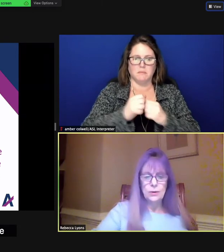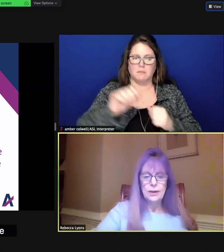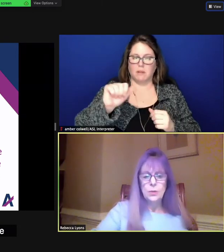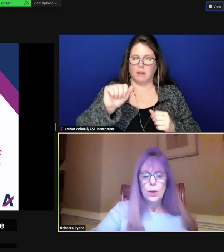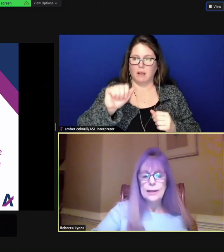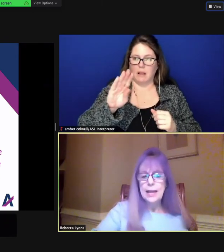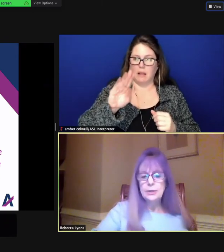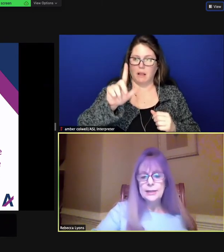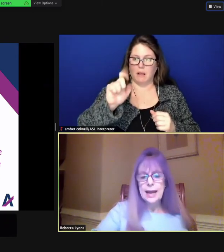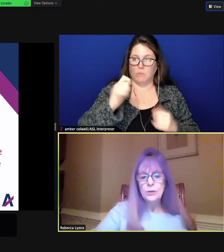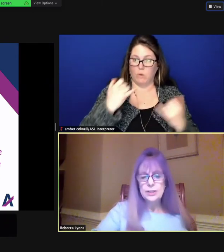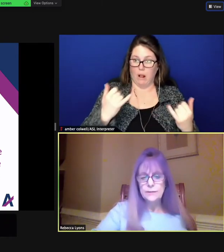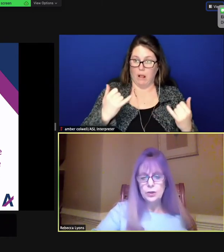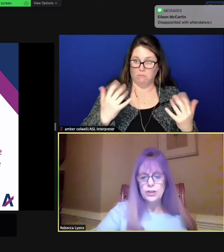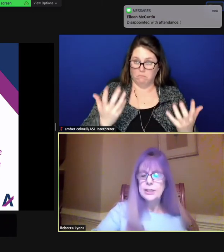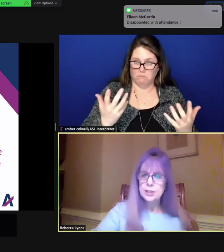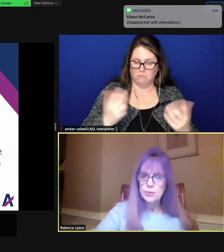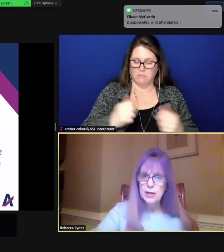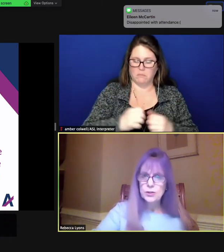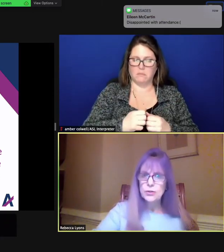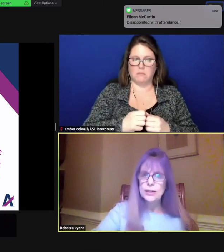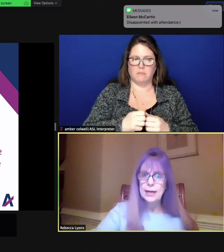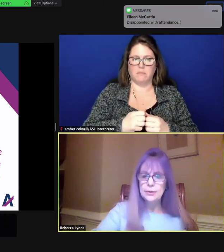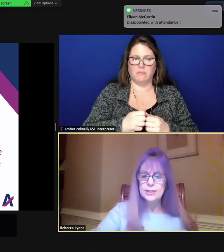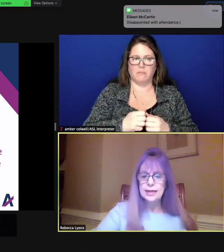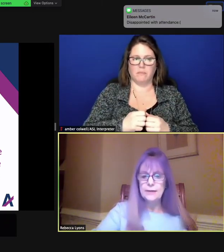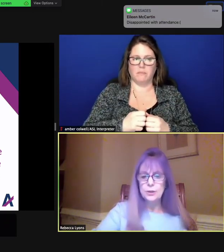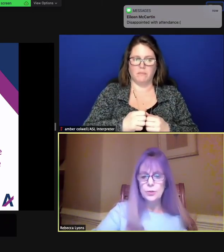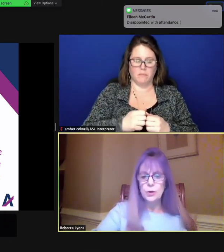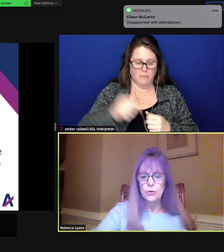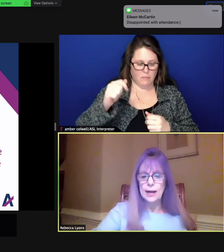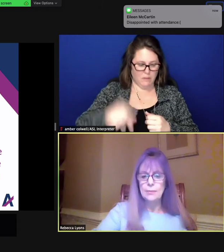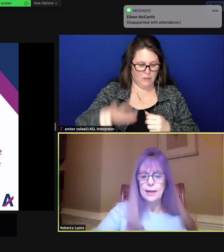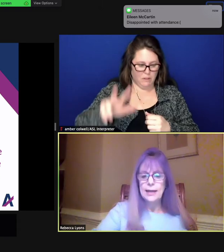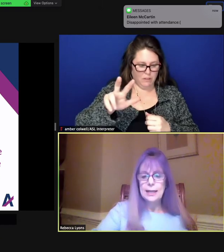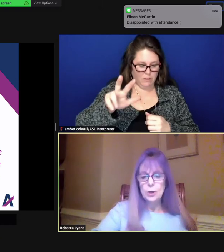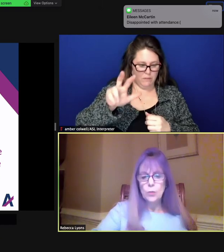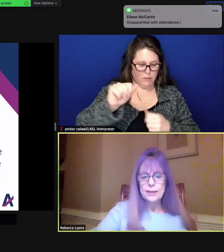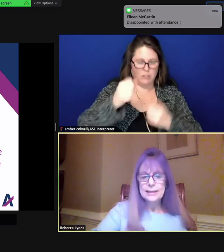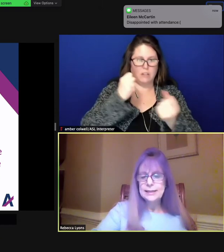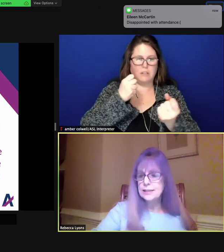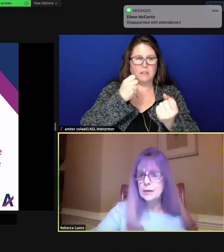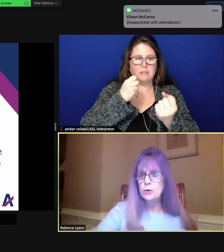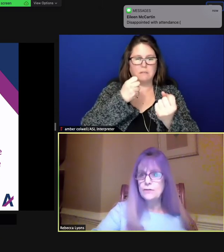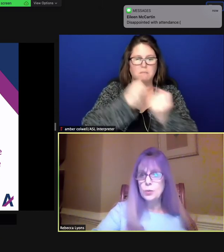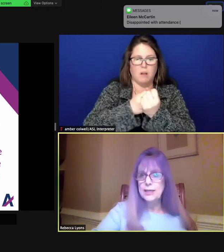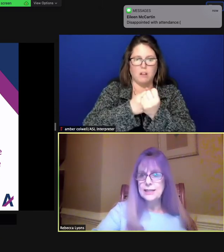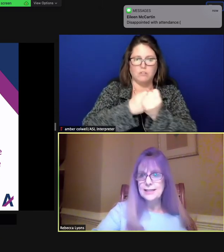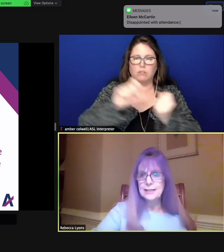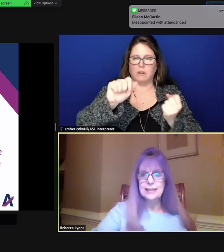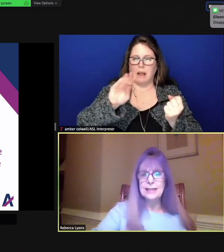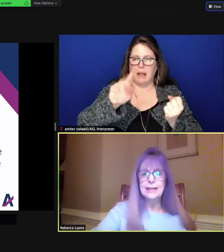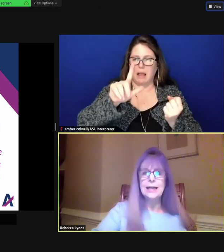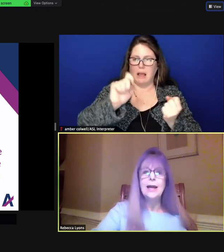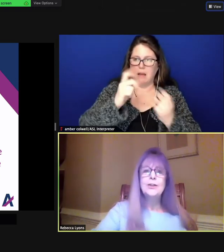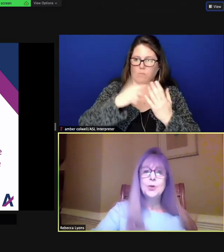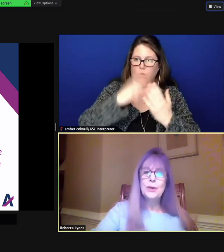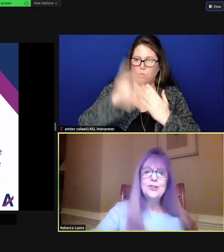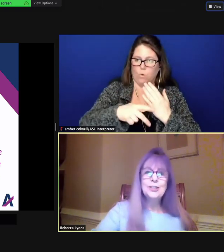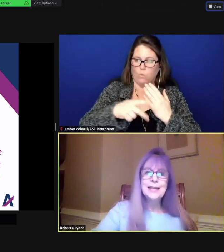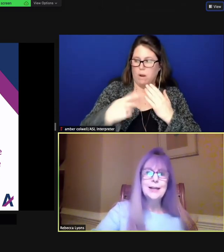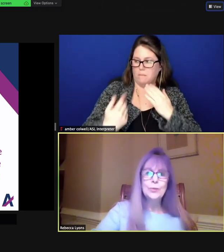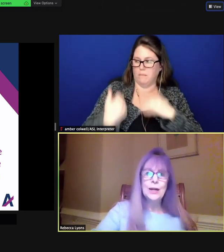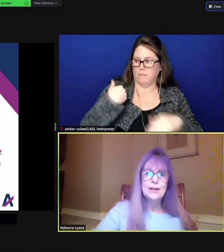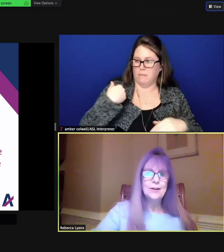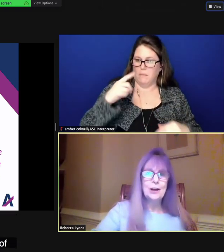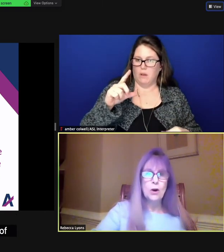ABLEnow? Well, ABLEnow is the Virginia-sponsored ABLE savings program. It opened in December of 2016. So we